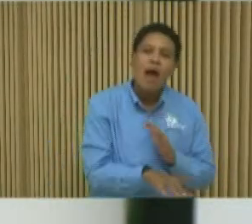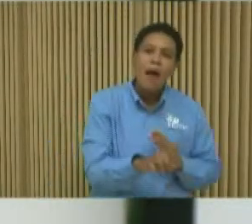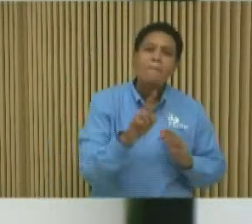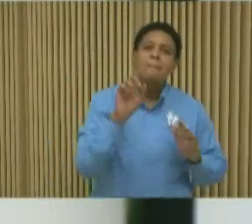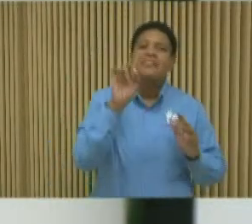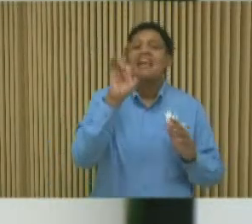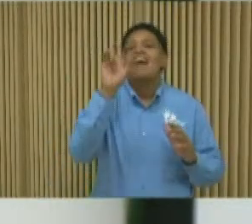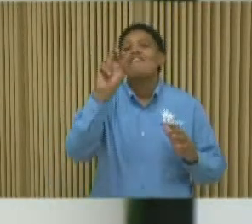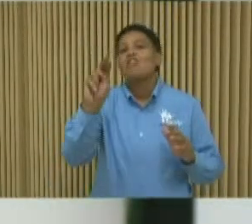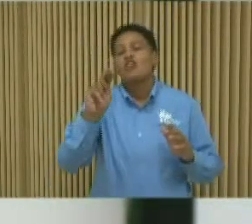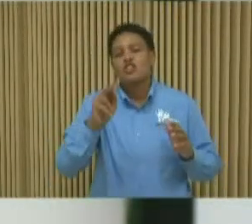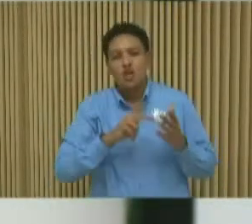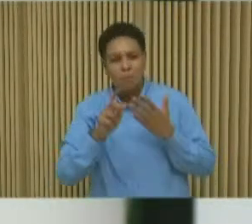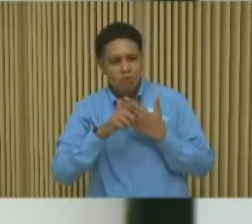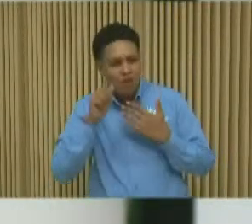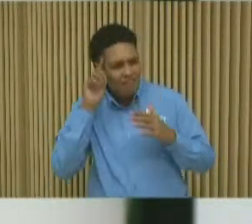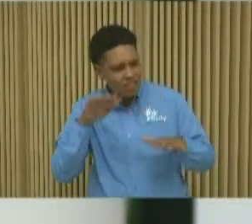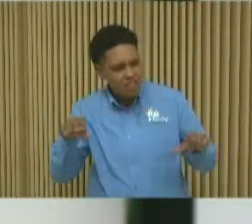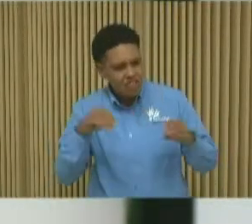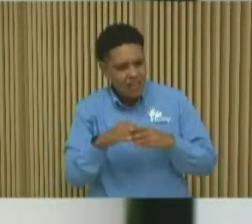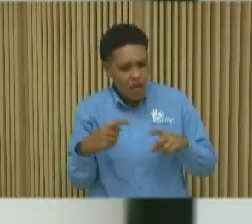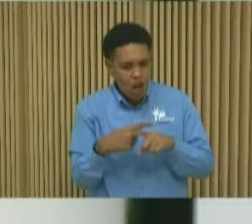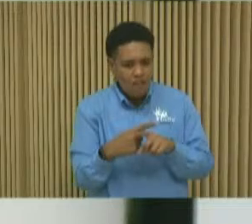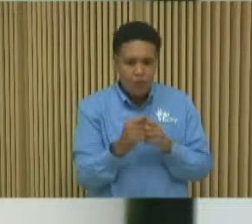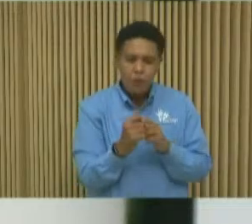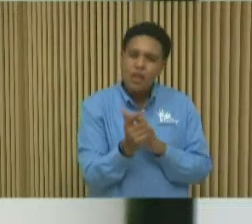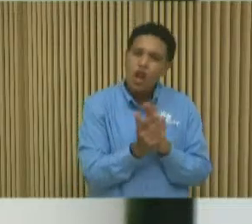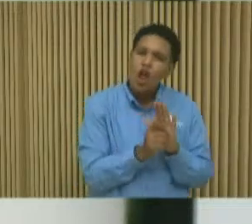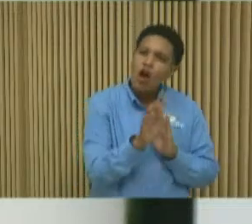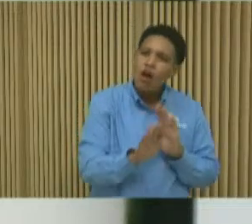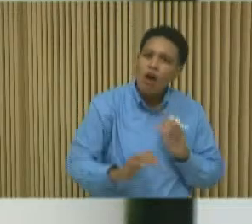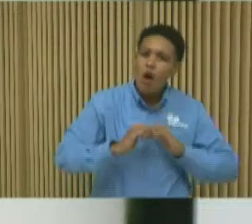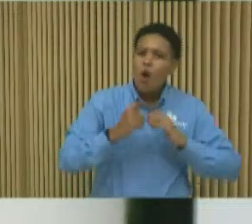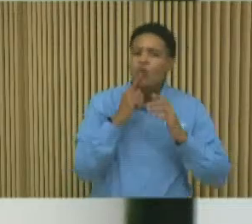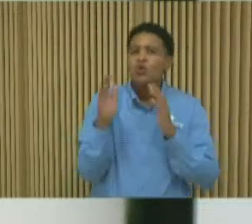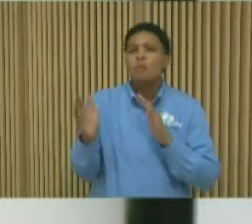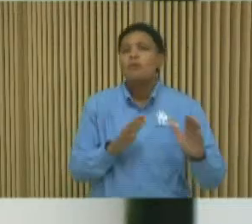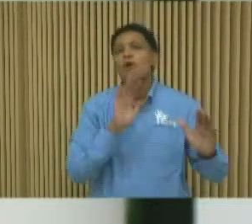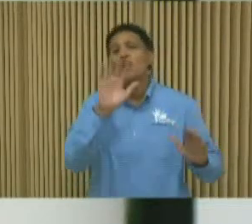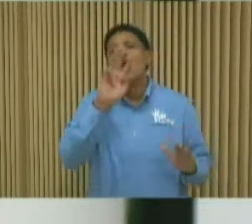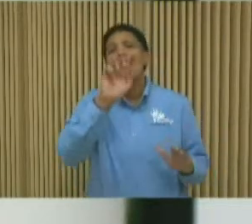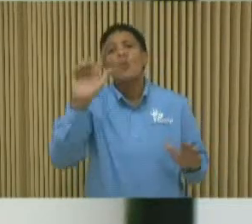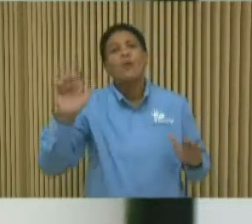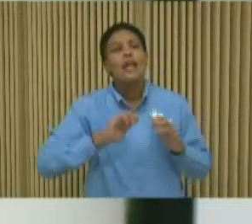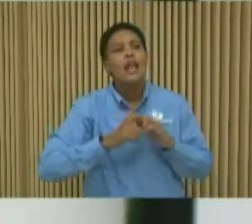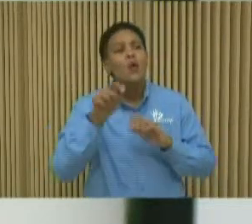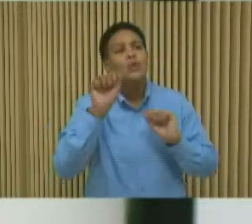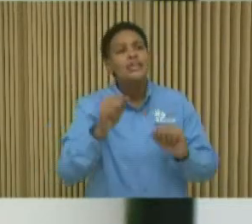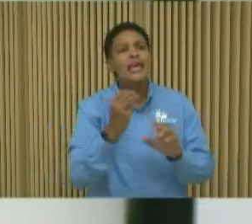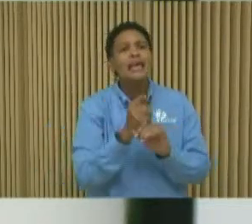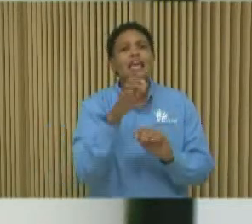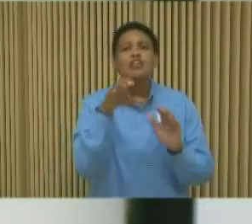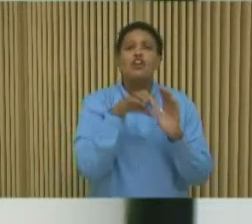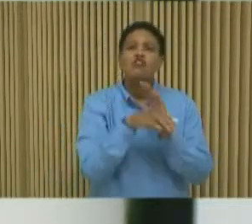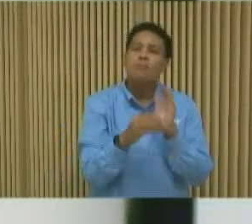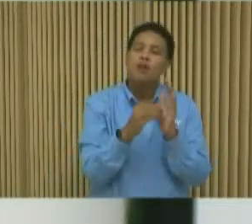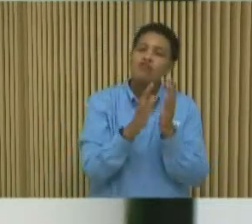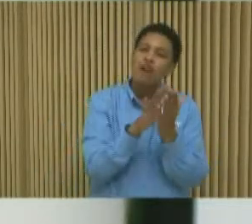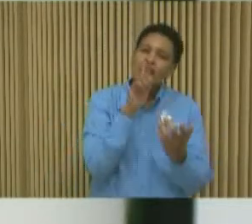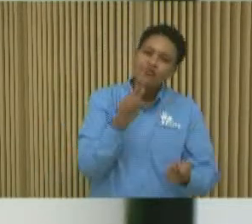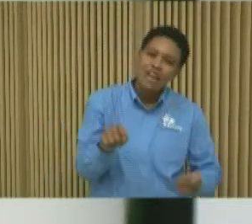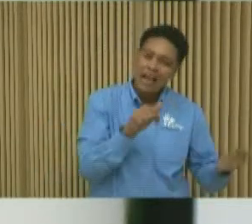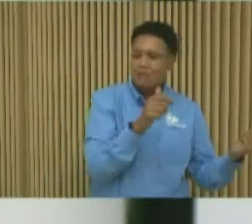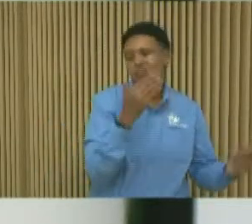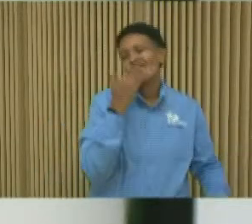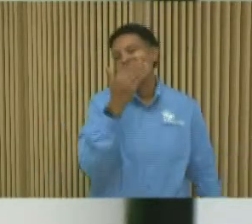diversion programs for children in conflict with the law, how to prepare your will, and how you can get your criminal records expunged. Thank